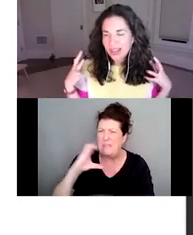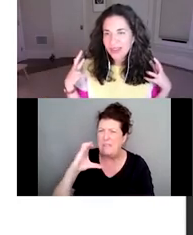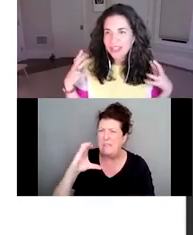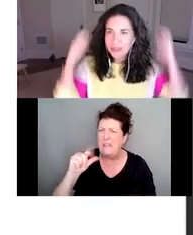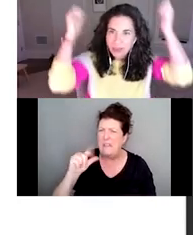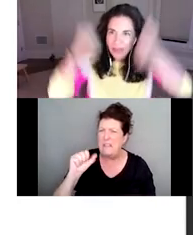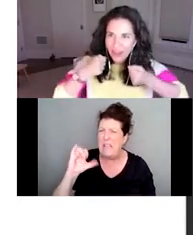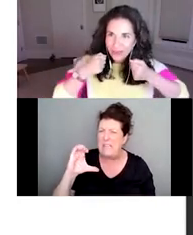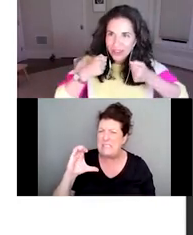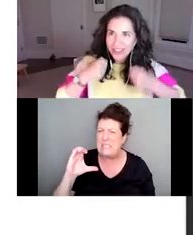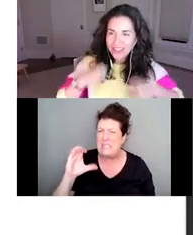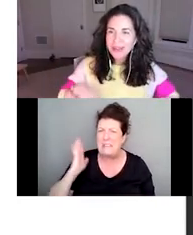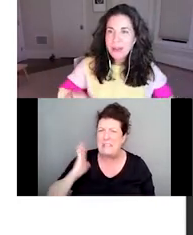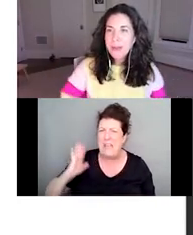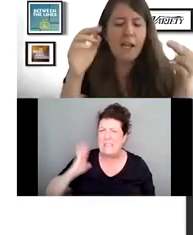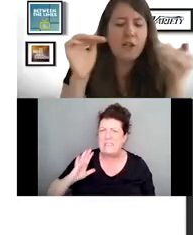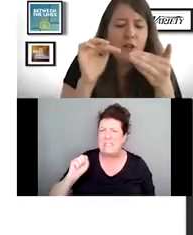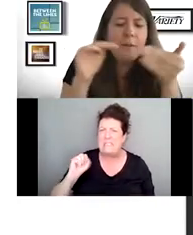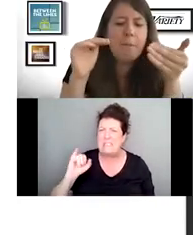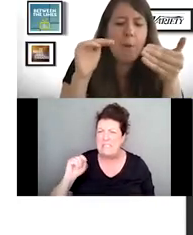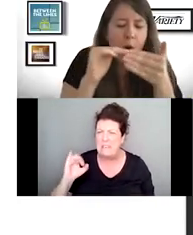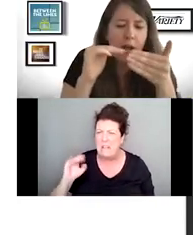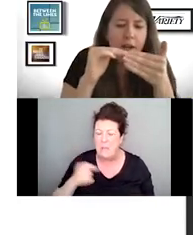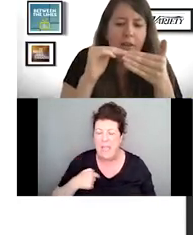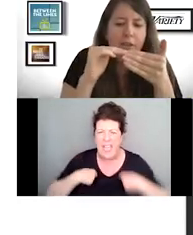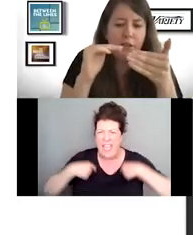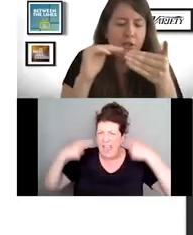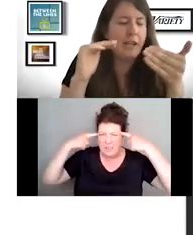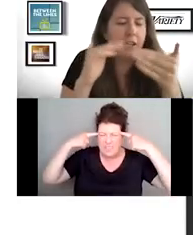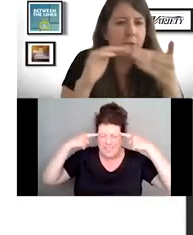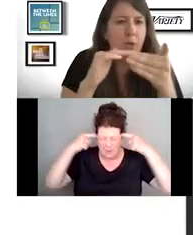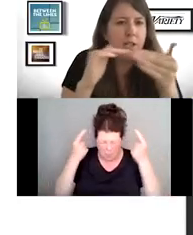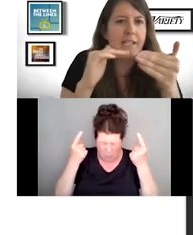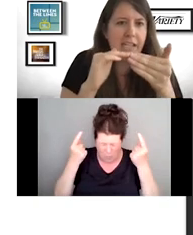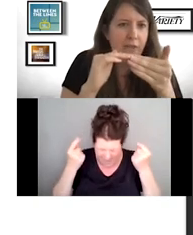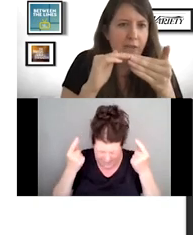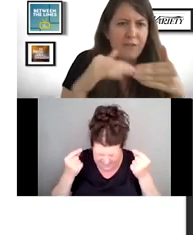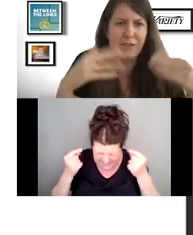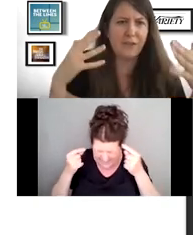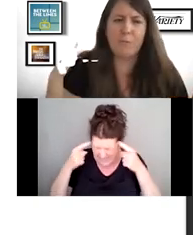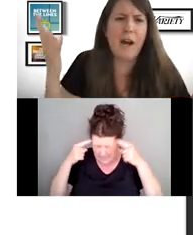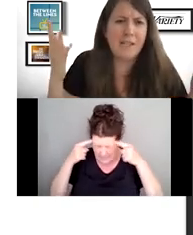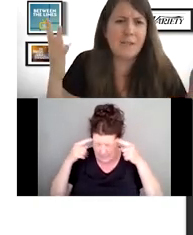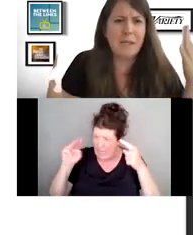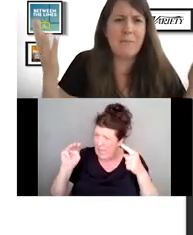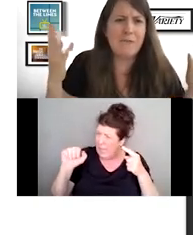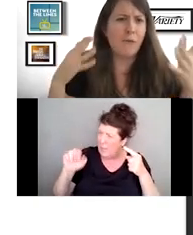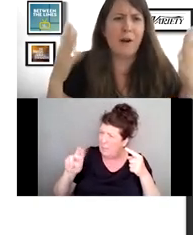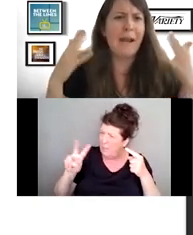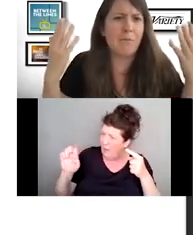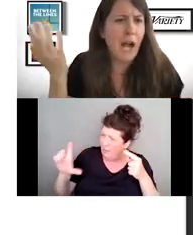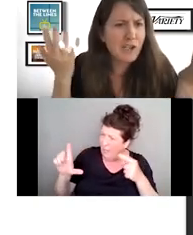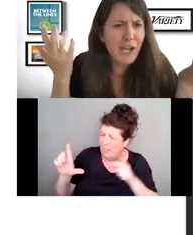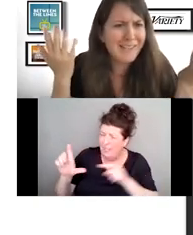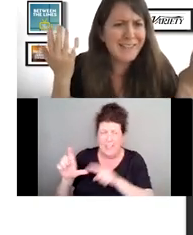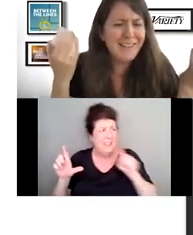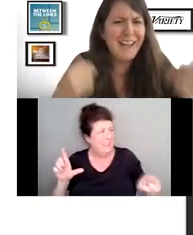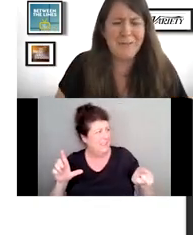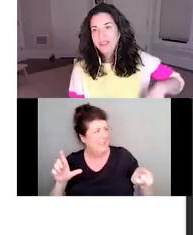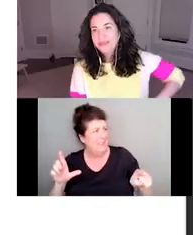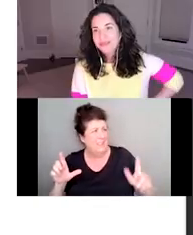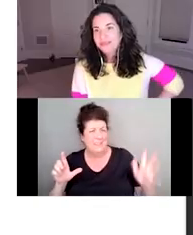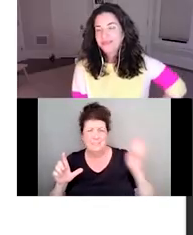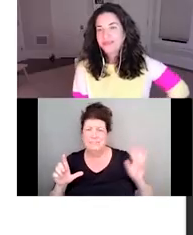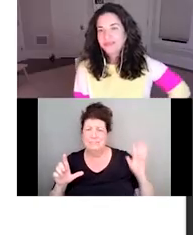drop down and like put a bag over your head. I couldn't put the, like, put it together that this could possibly be for a project.